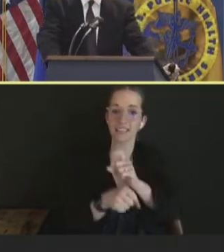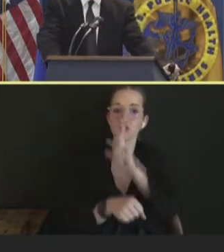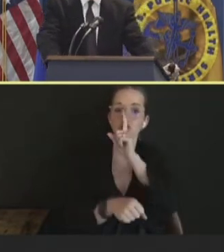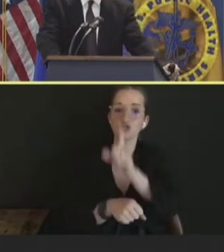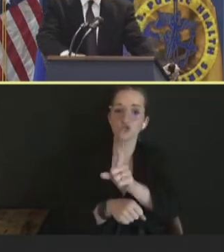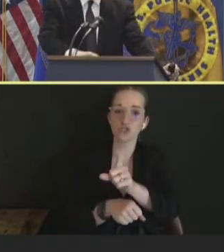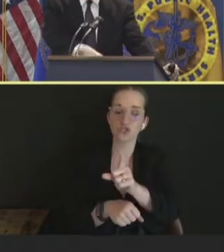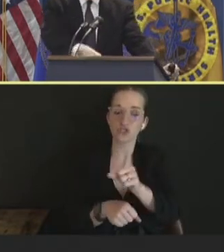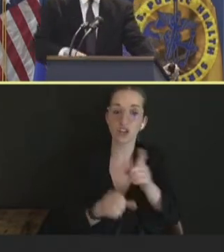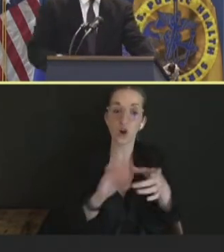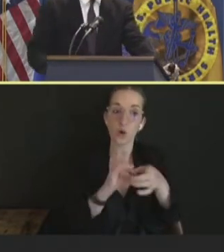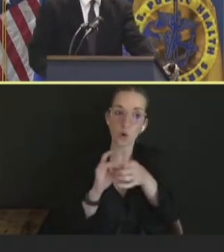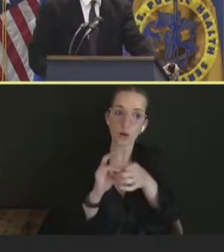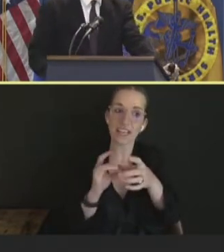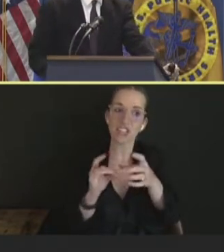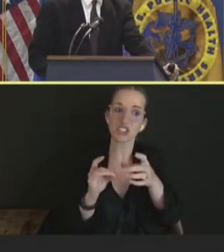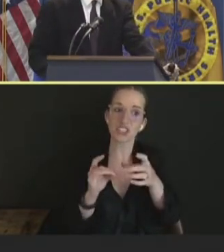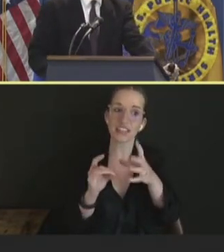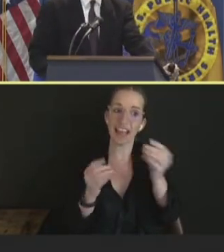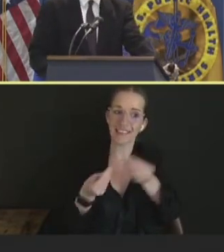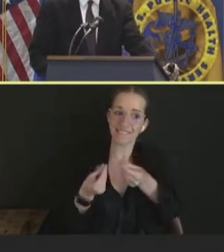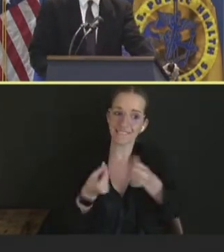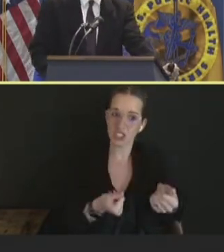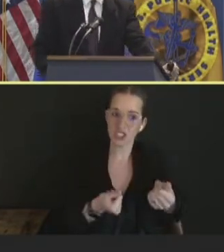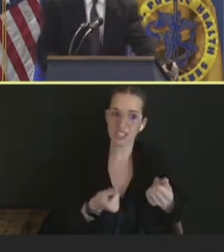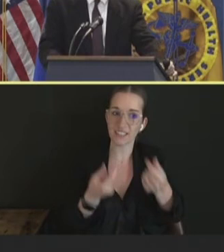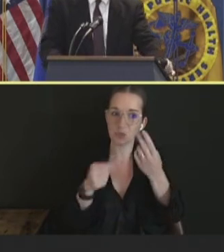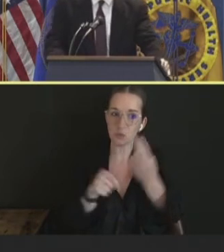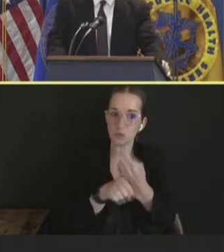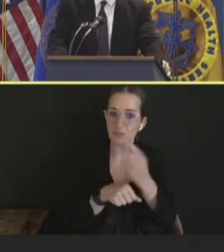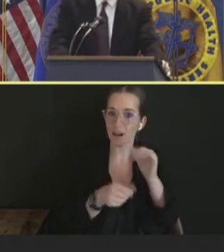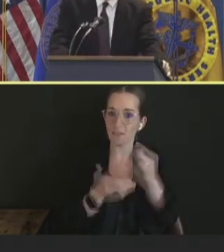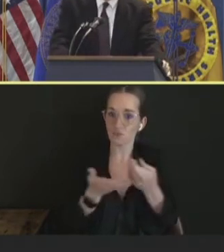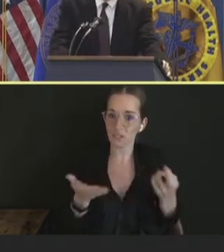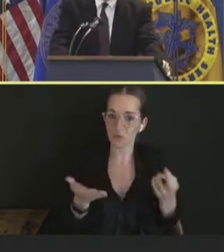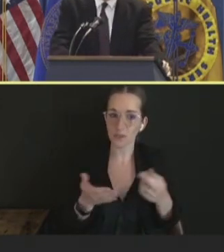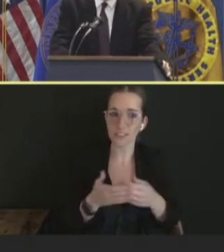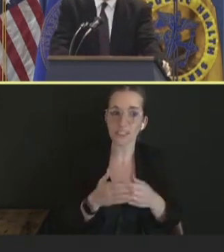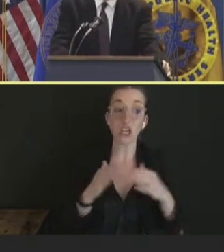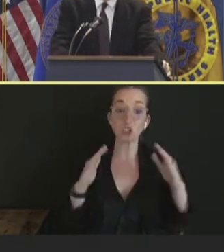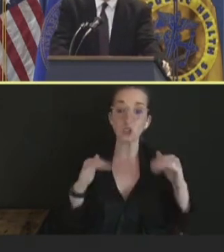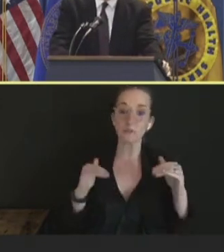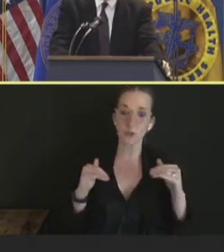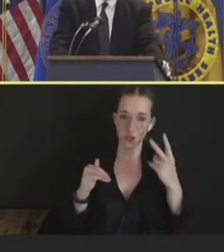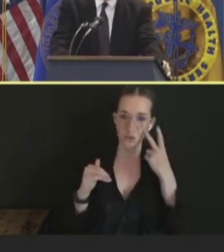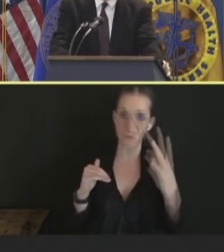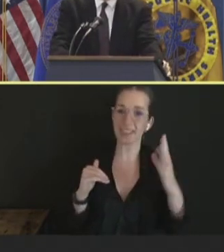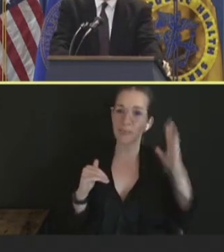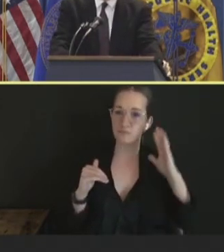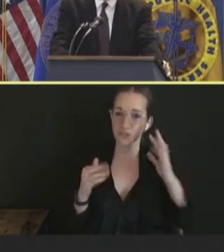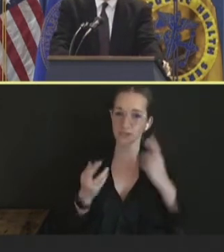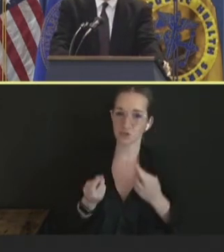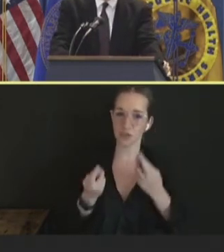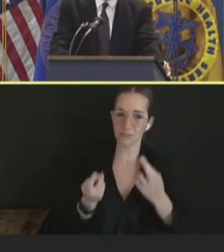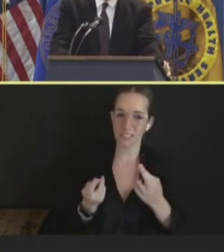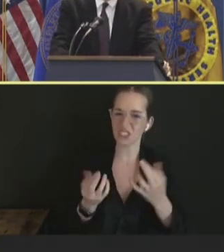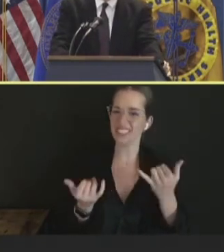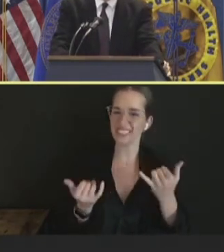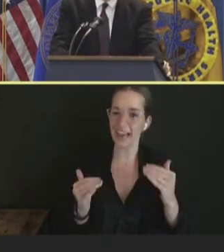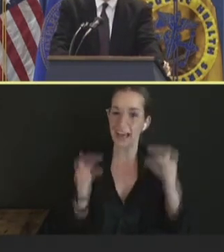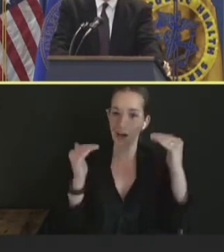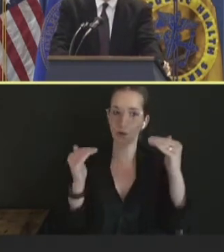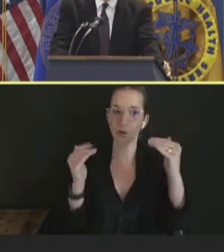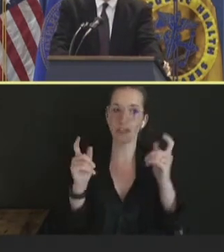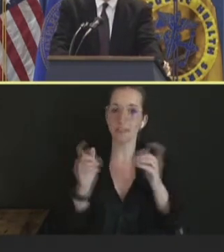You can see an earlier iteration of this recommendation below. You'll notice in general that we have fleshed out and really